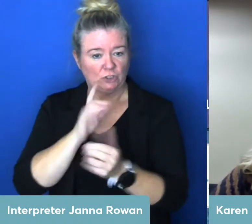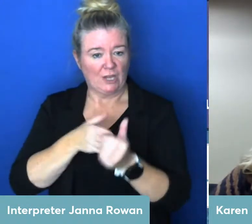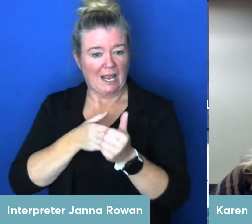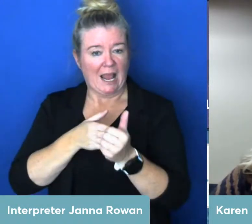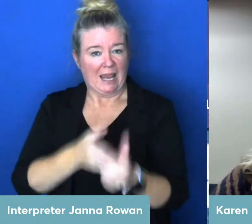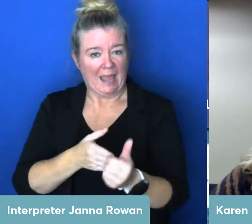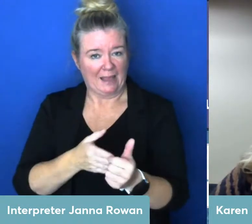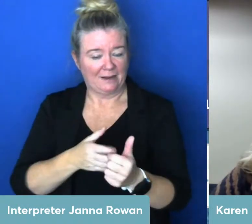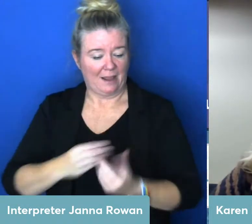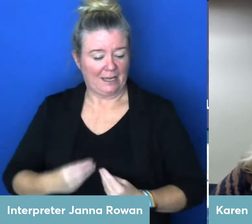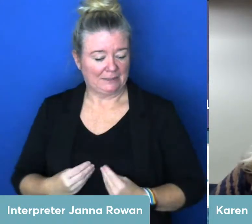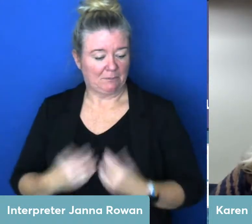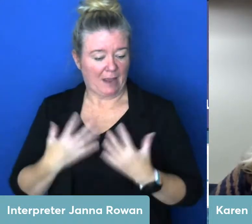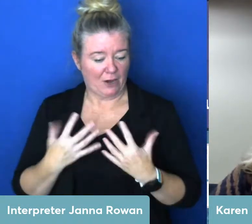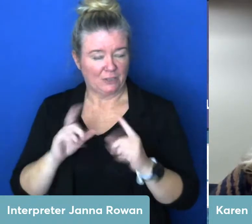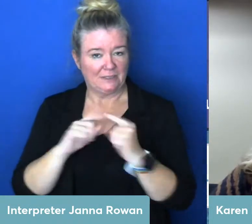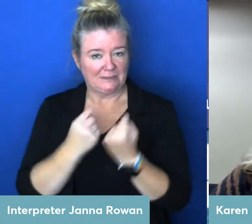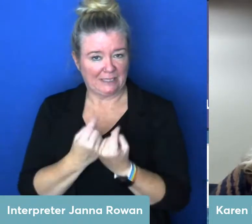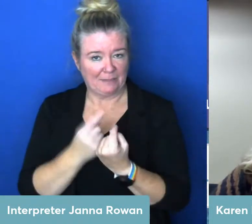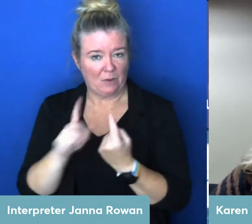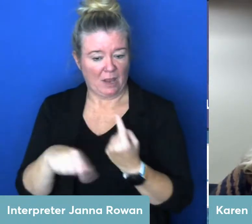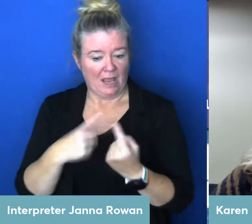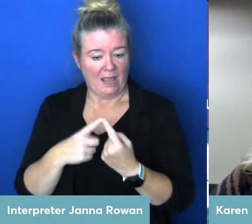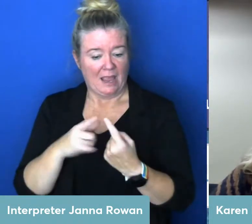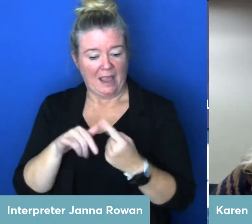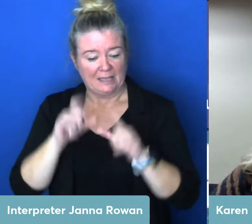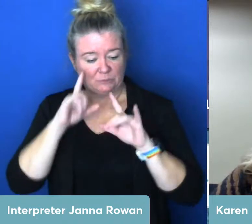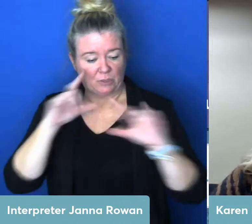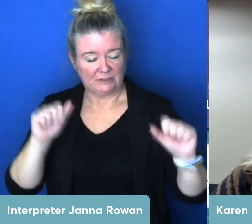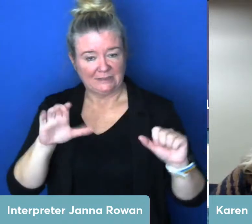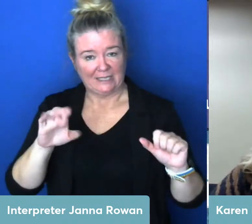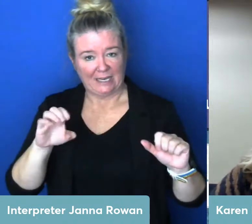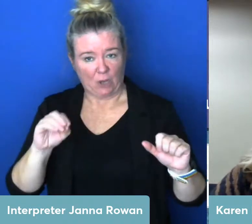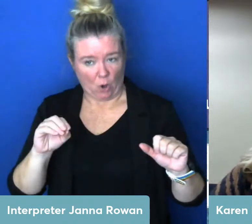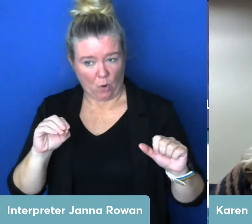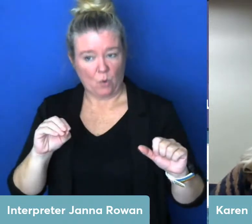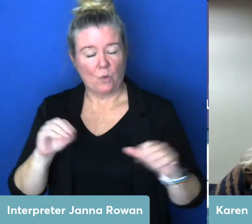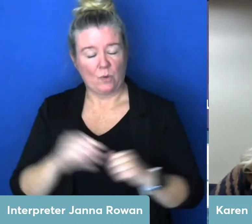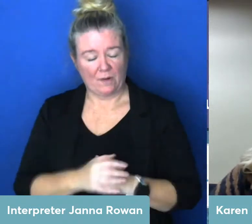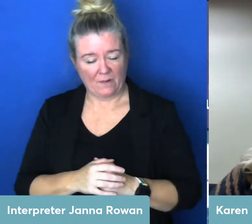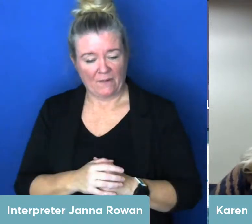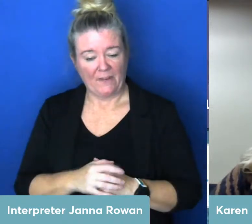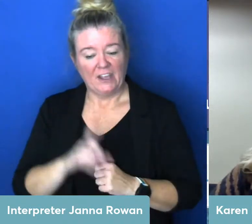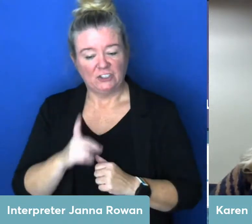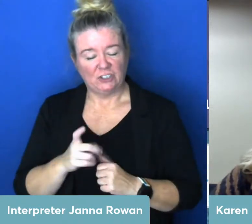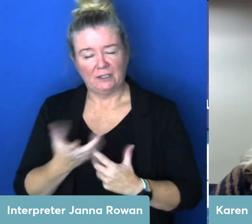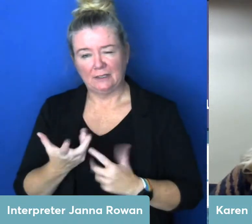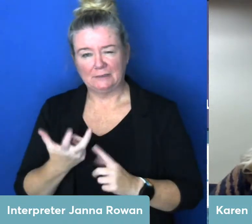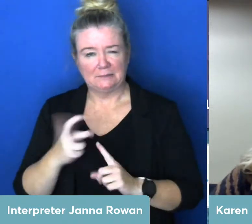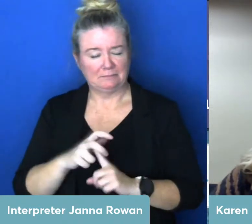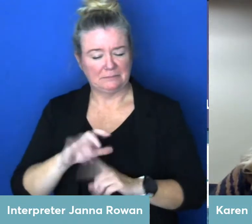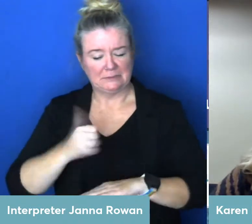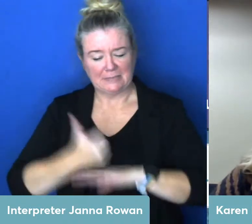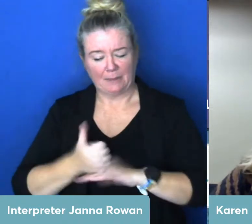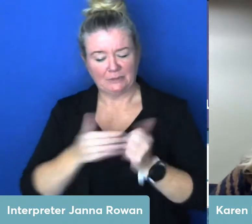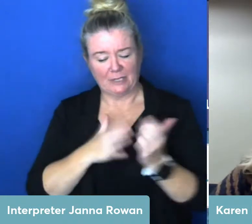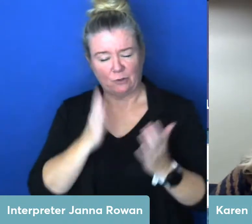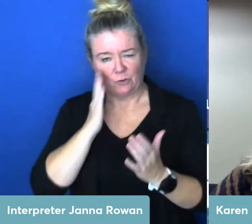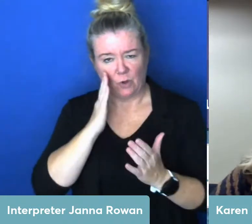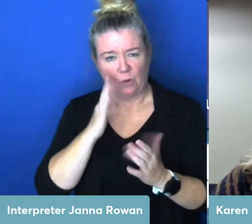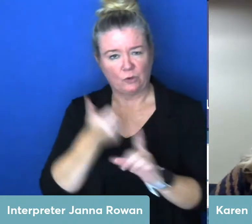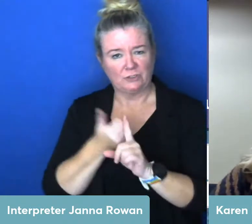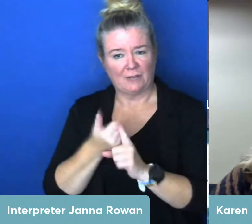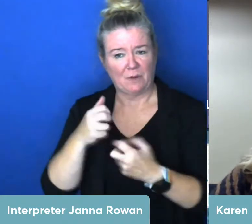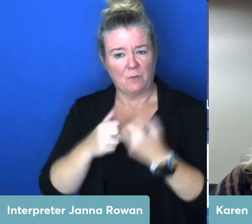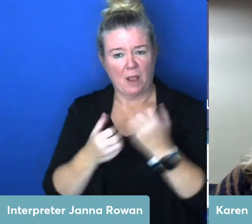and inspired the team as its president and CEO. She is an established leader known as a problem